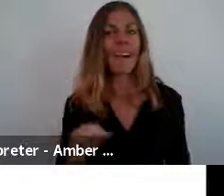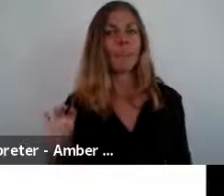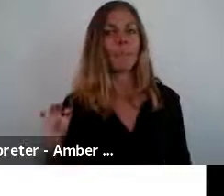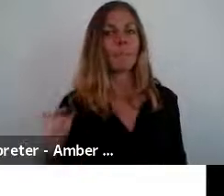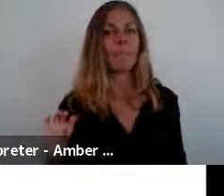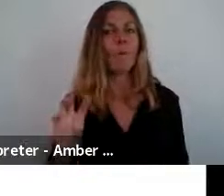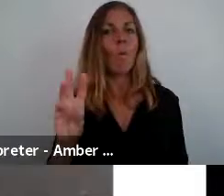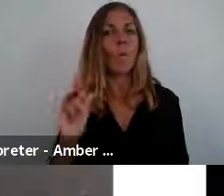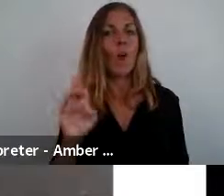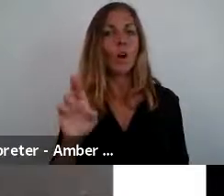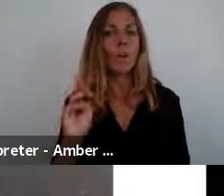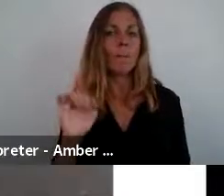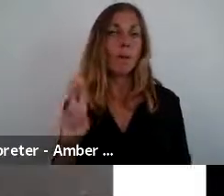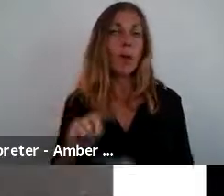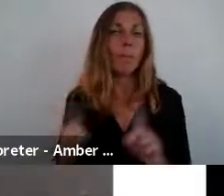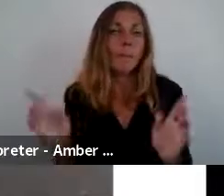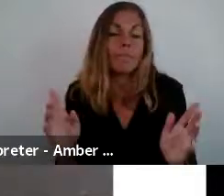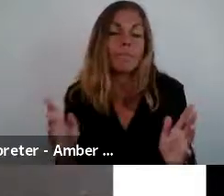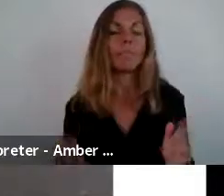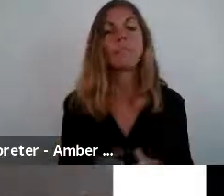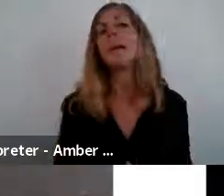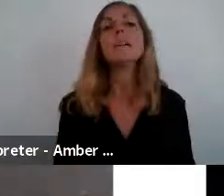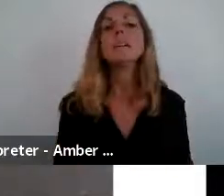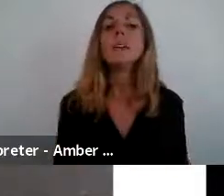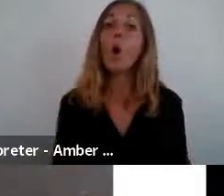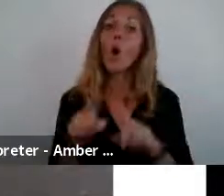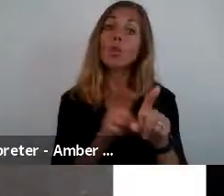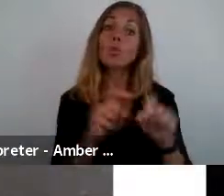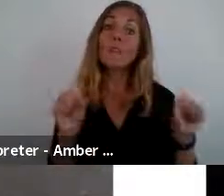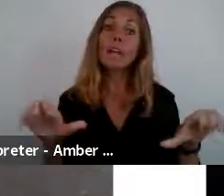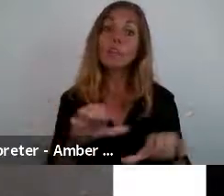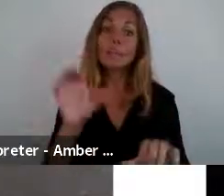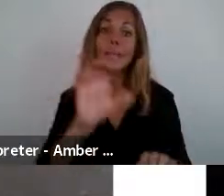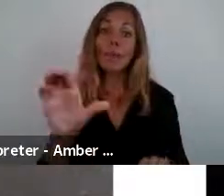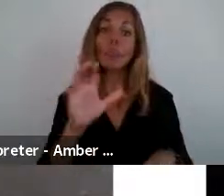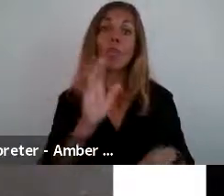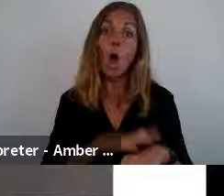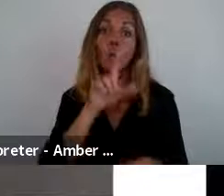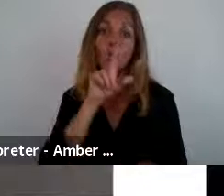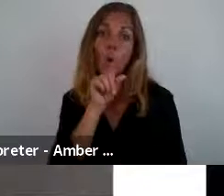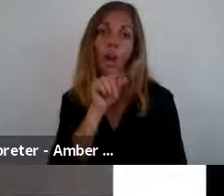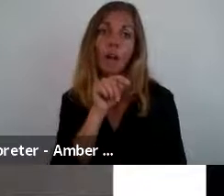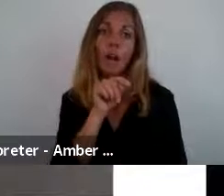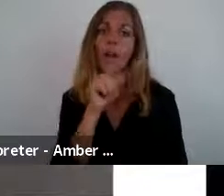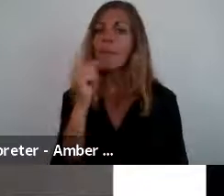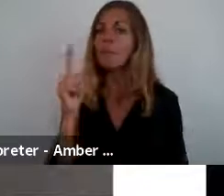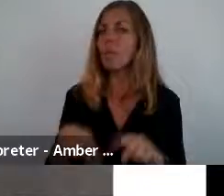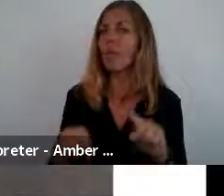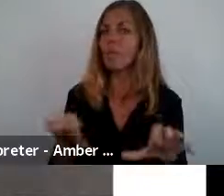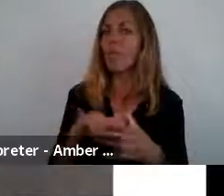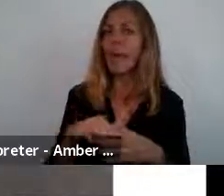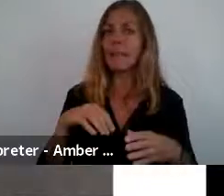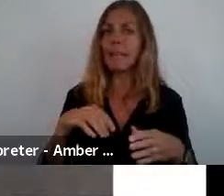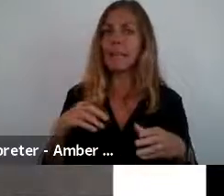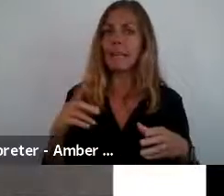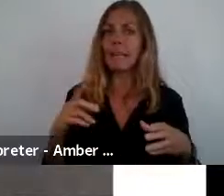do. Some people don't know this. You can also do captions on Twitter because you can't do this in the timeline. It's not, I'm in the middle